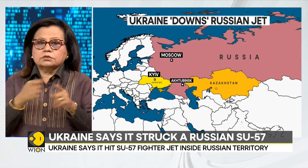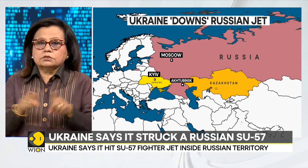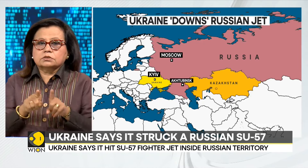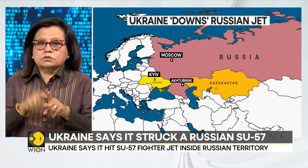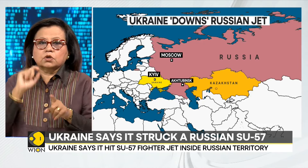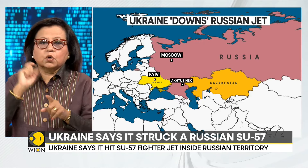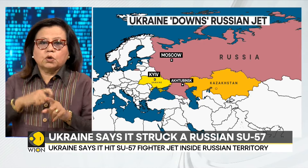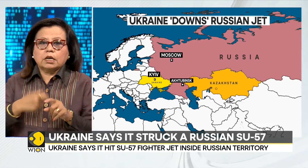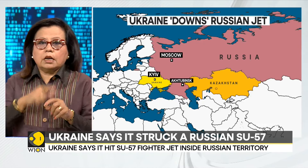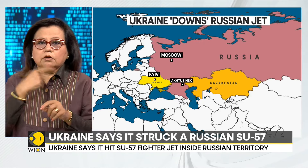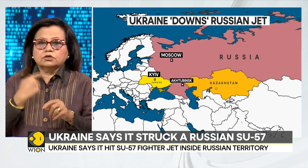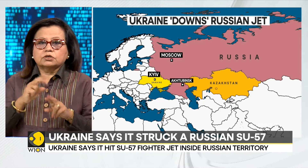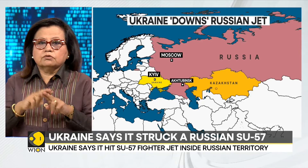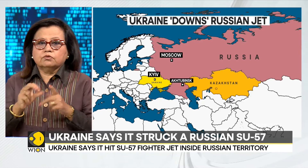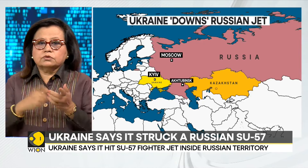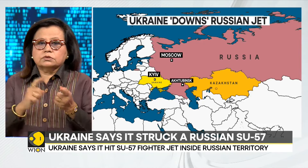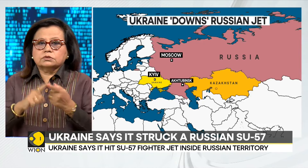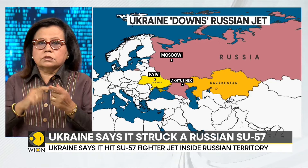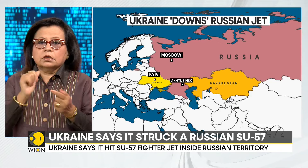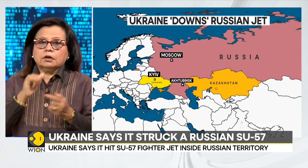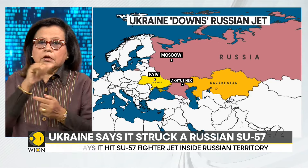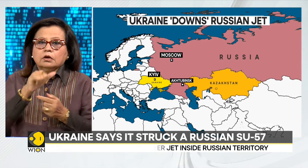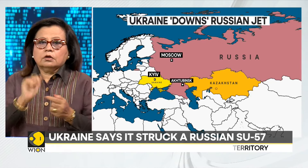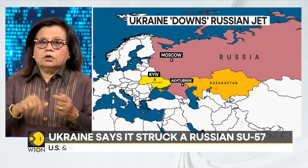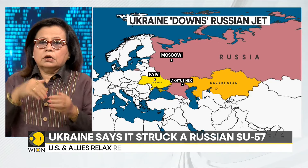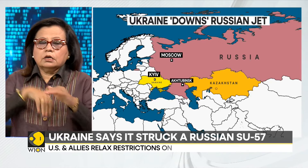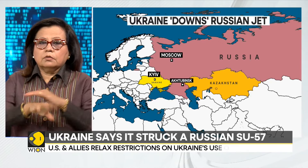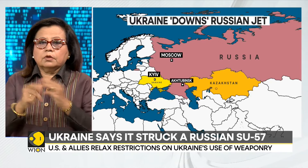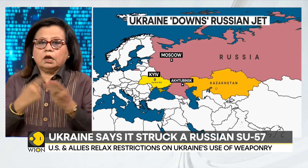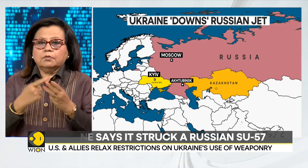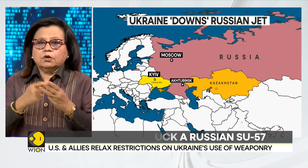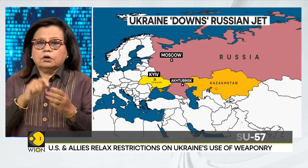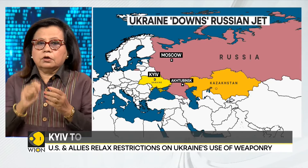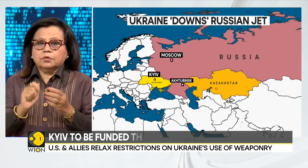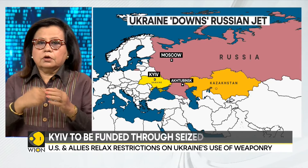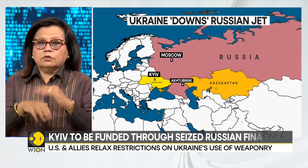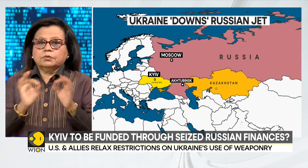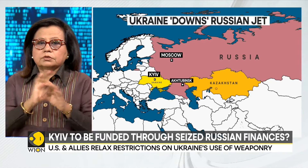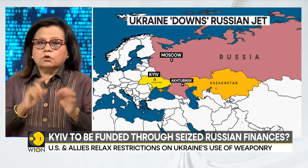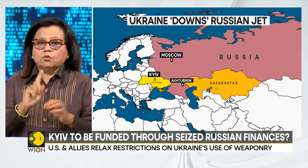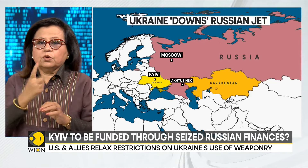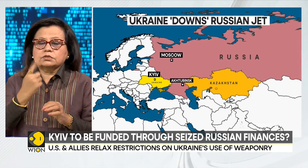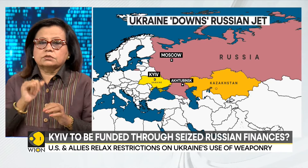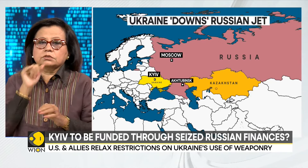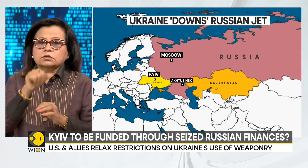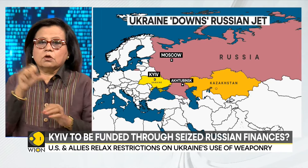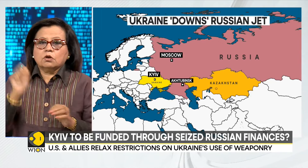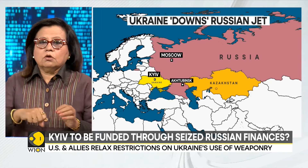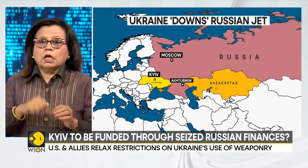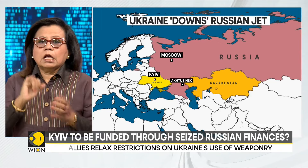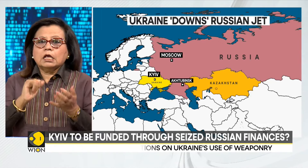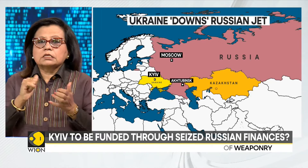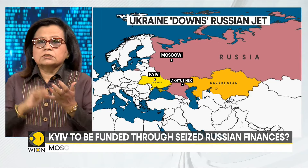between Ukrainian and Russian forces. If the plane were to be deemed beyond repair, it would be the first combat loss of